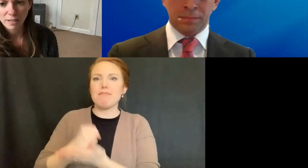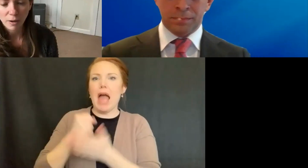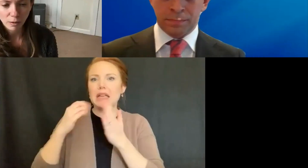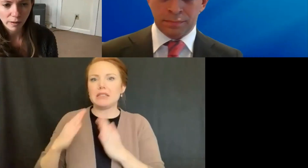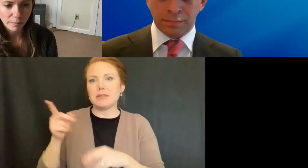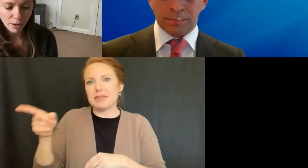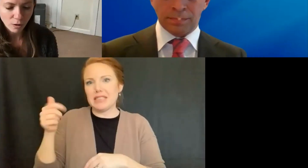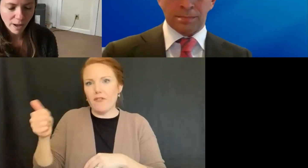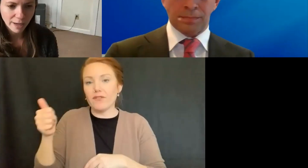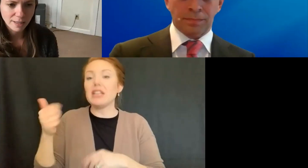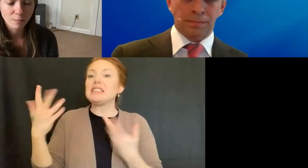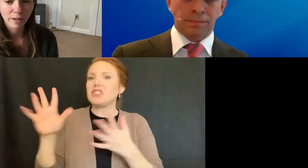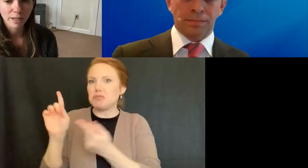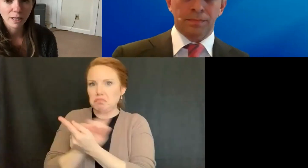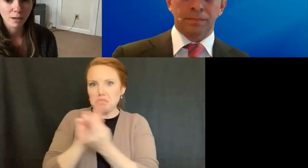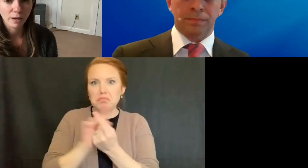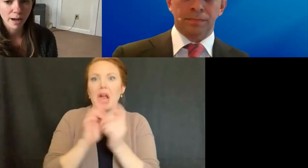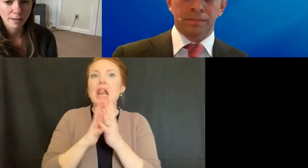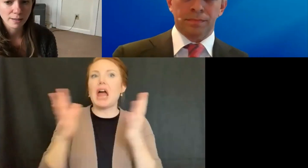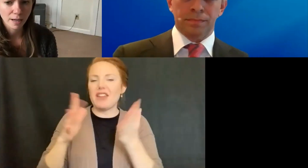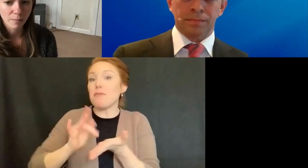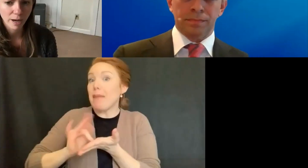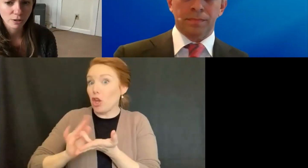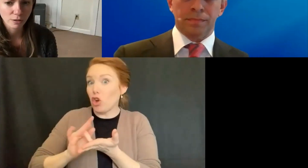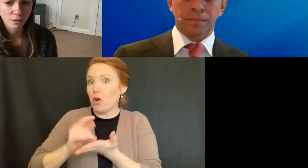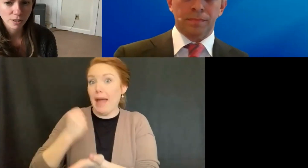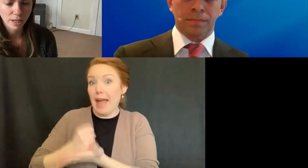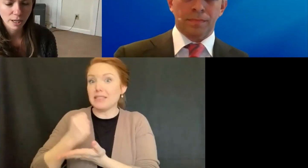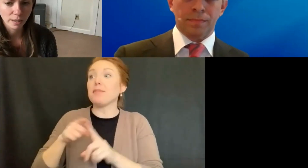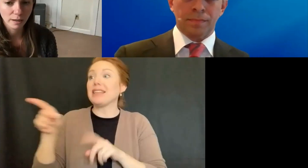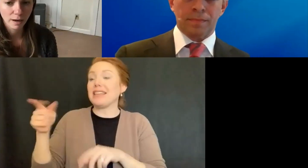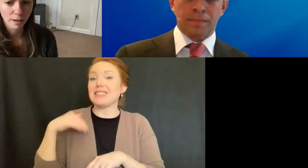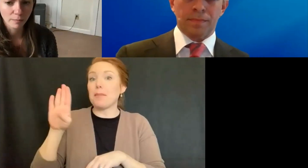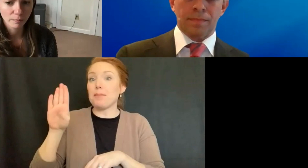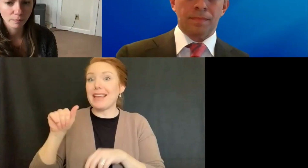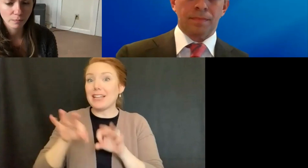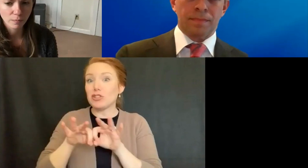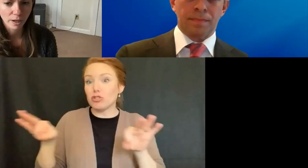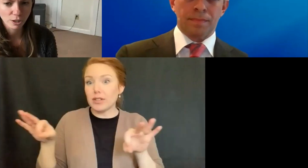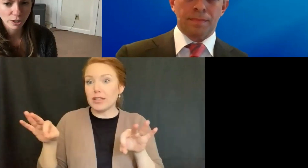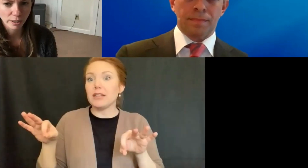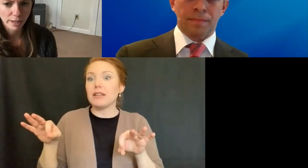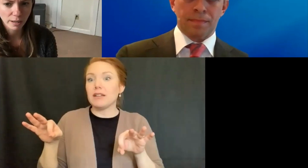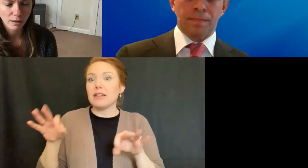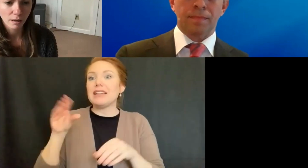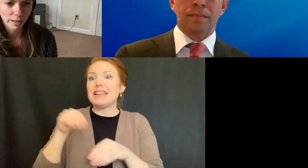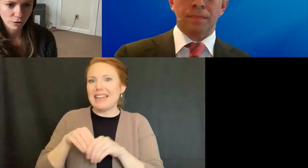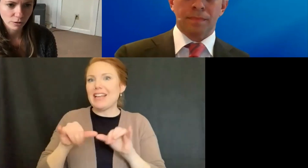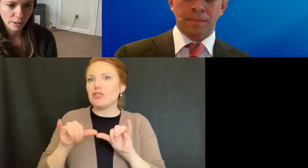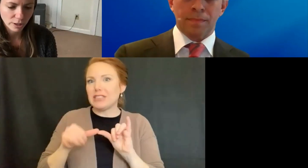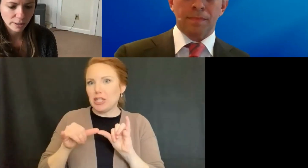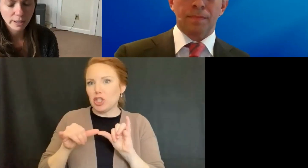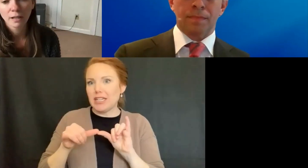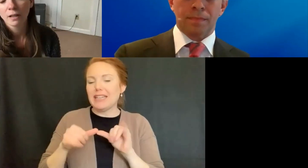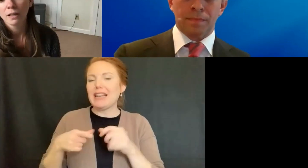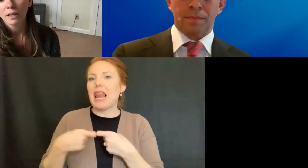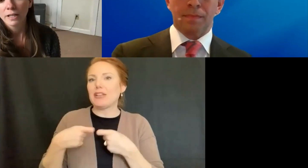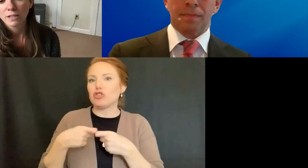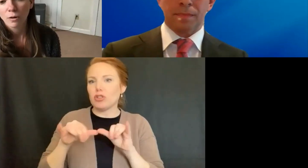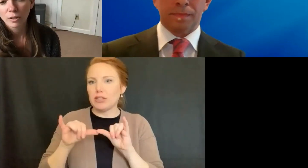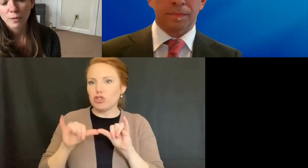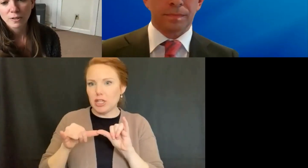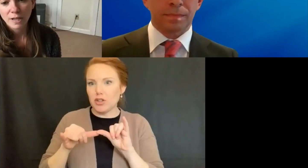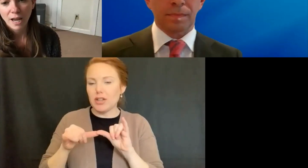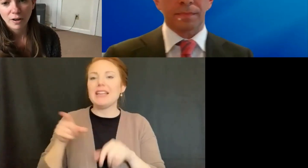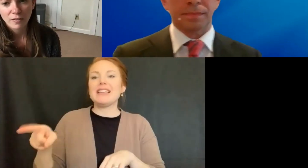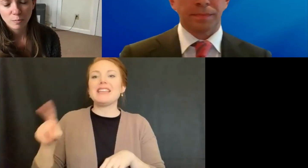He has a lot of medical patents, but he has a bachelor's in engineering, electrical engineering. He's